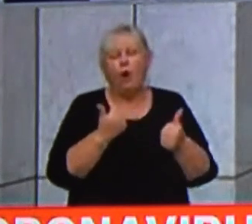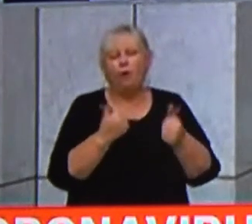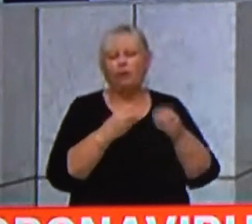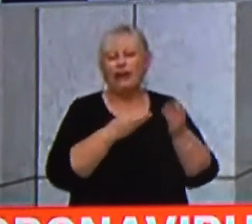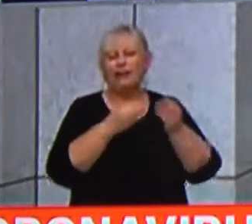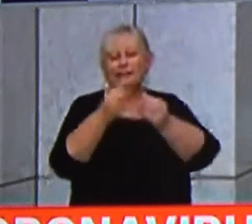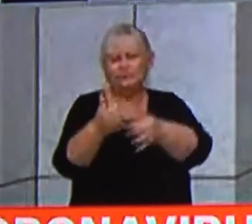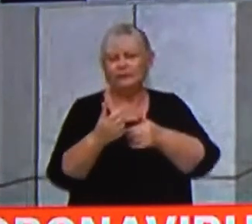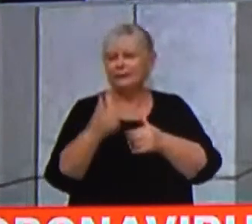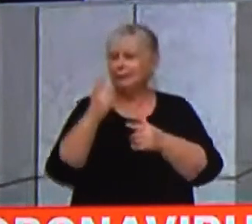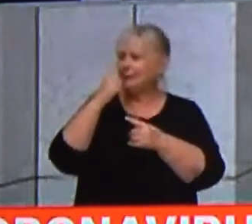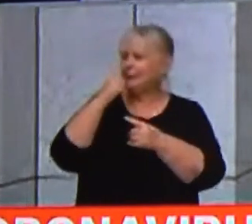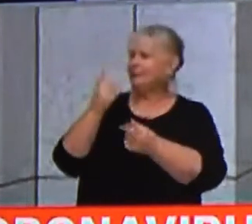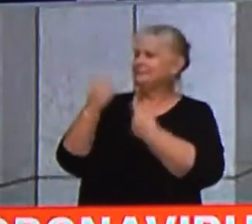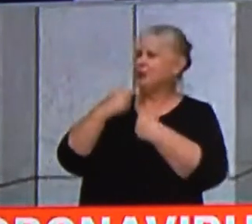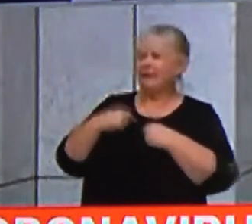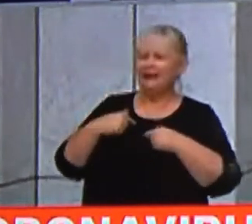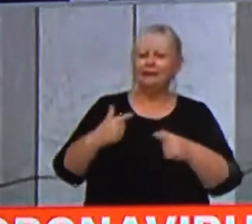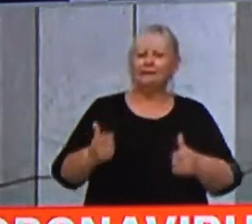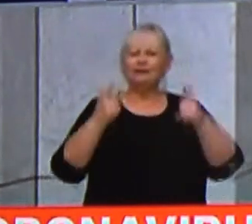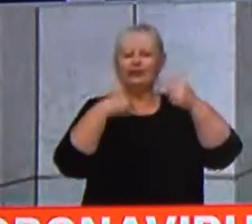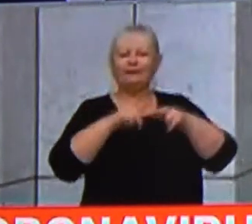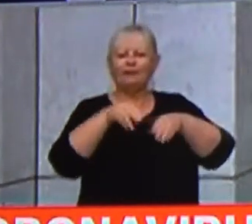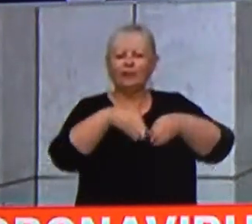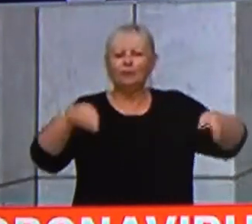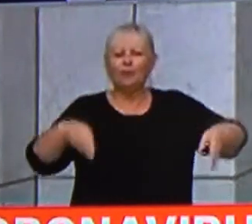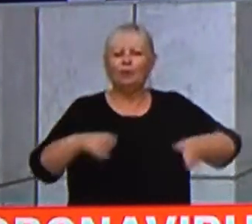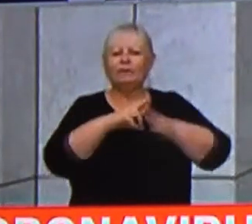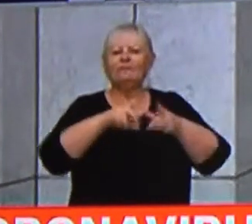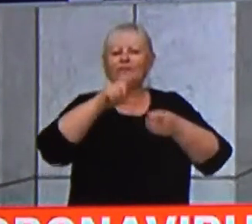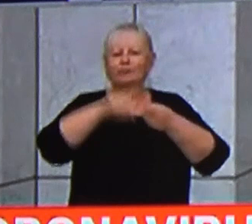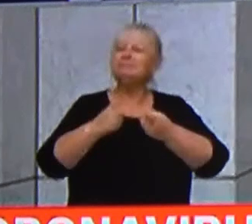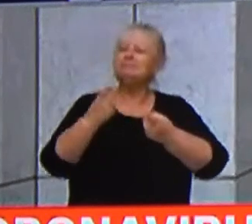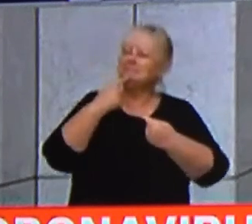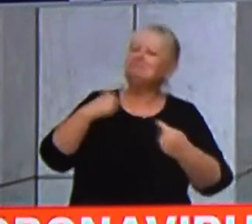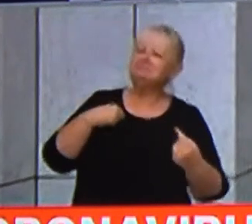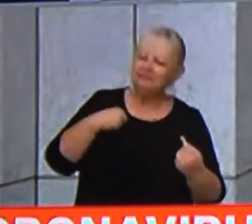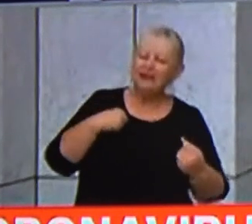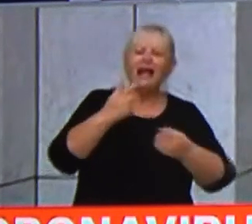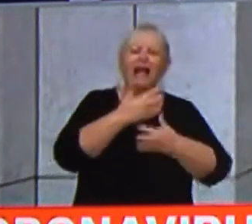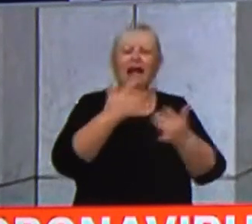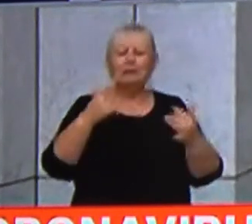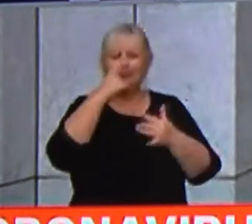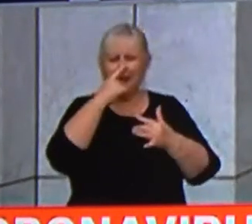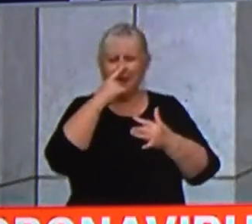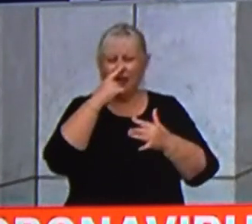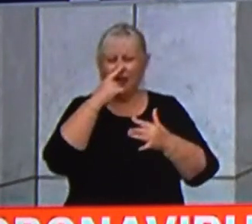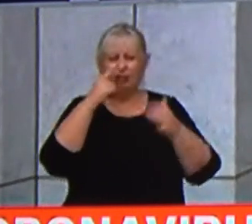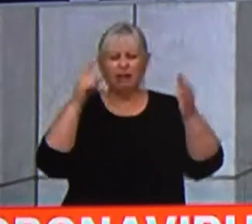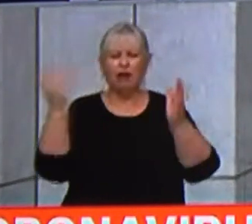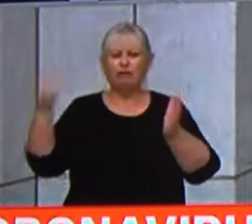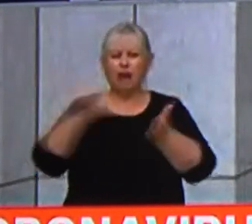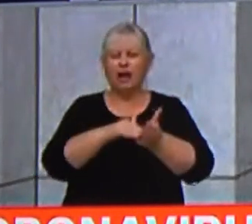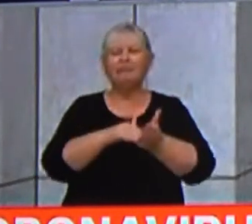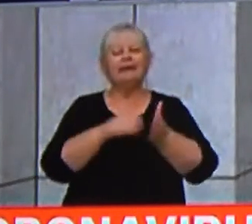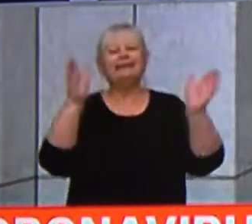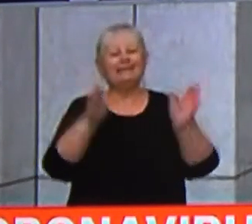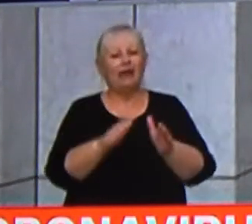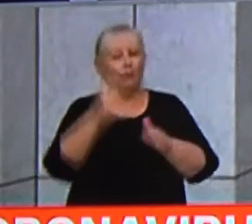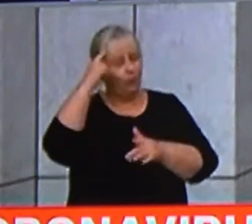support charities and other community organisations which provide emergency food relief as demand surges as a result of the